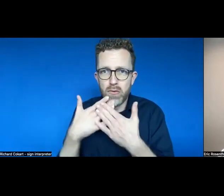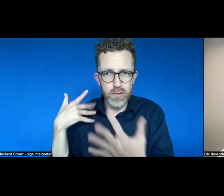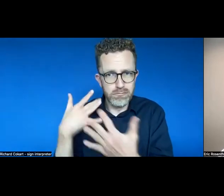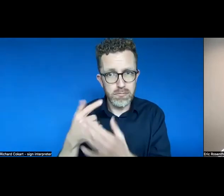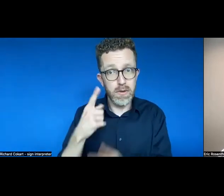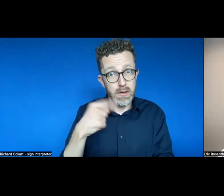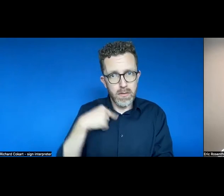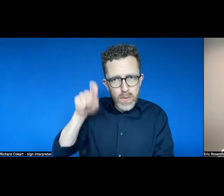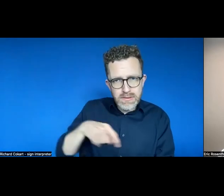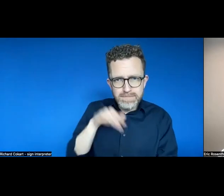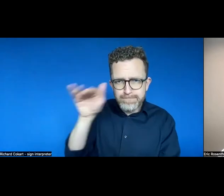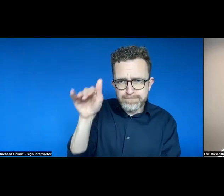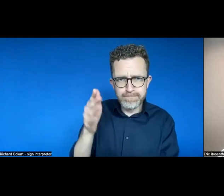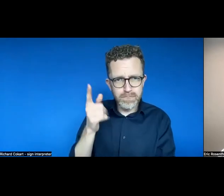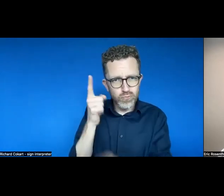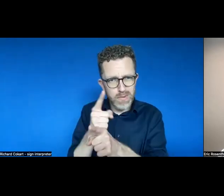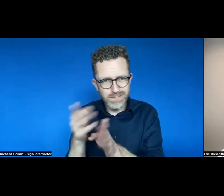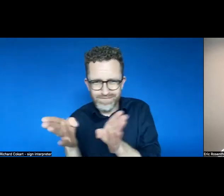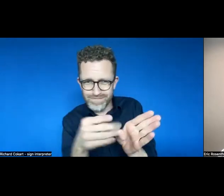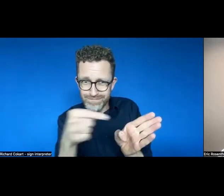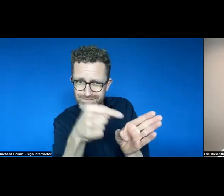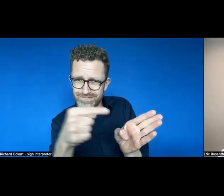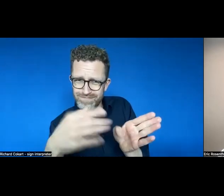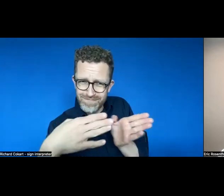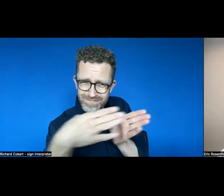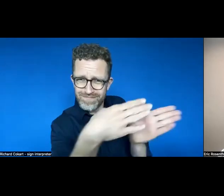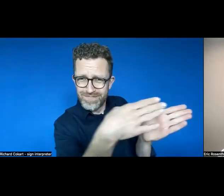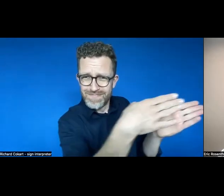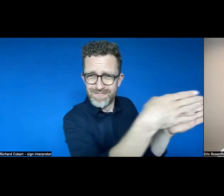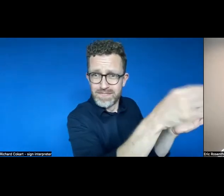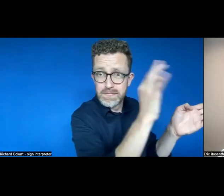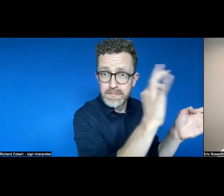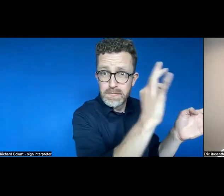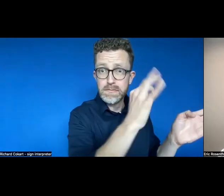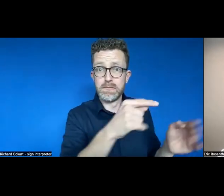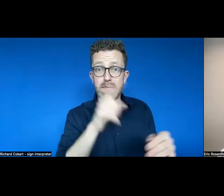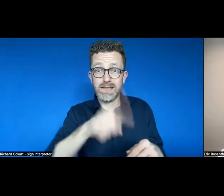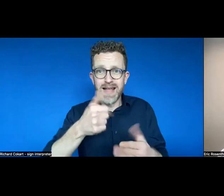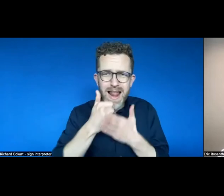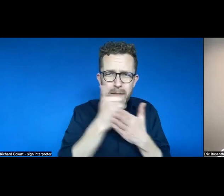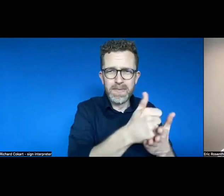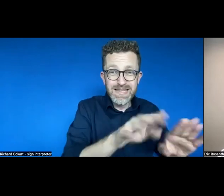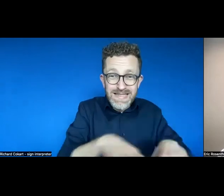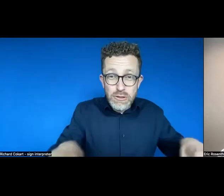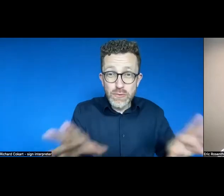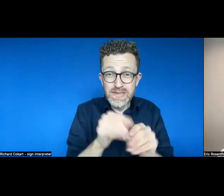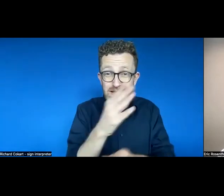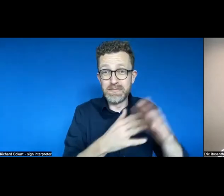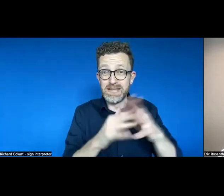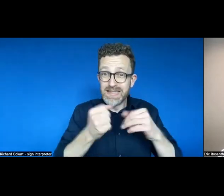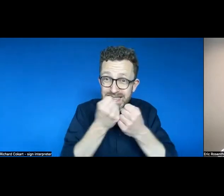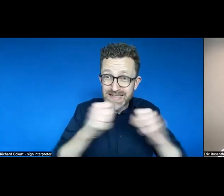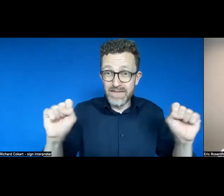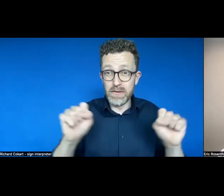and health needs are met. But that is just the beginning. We know that once they're hosed down and